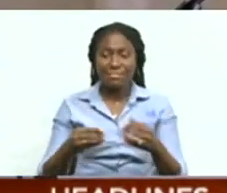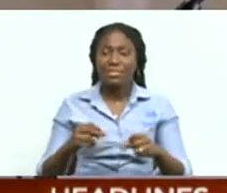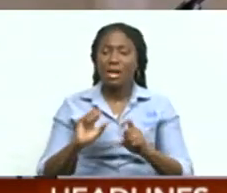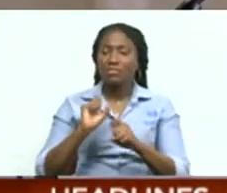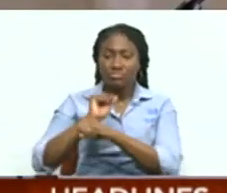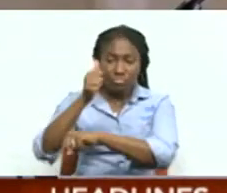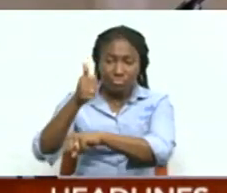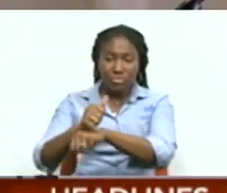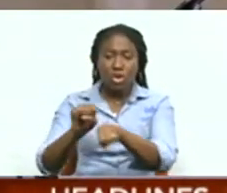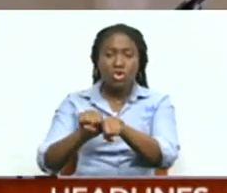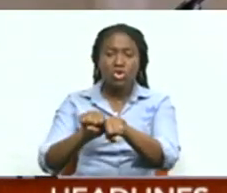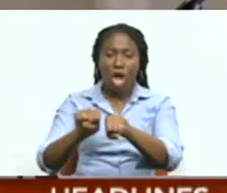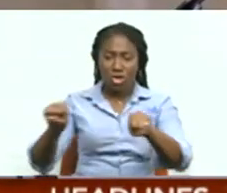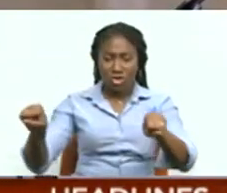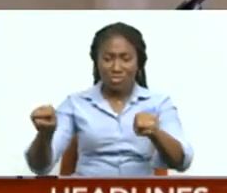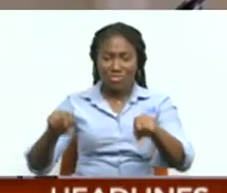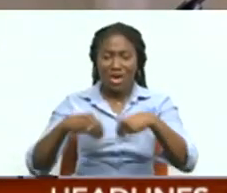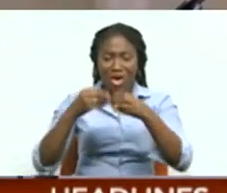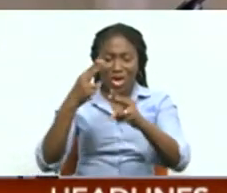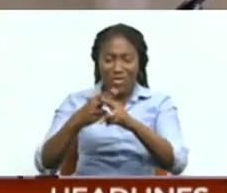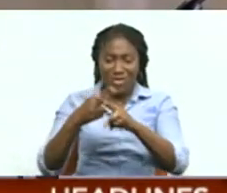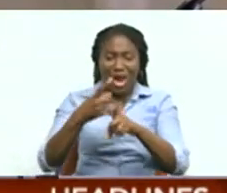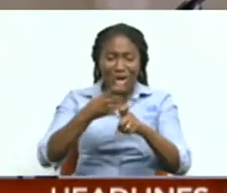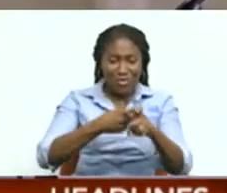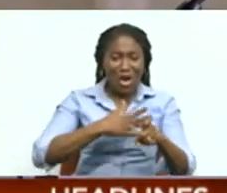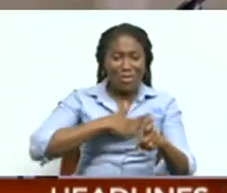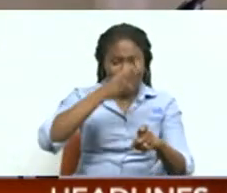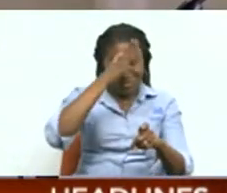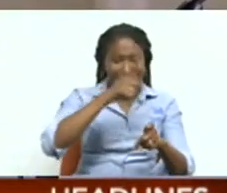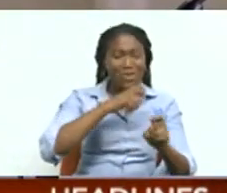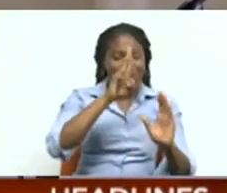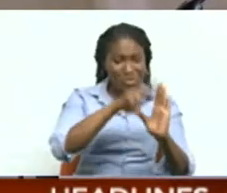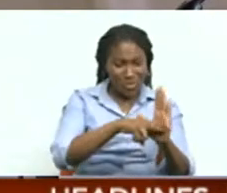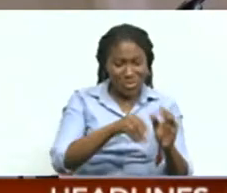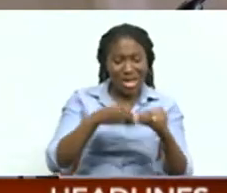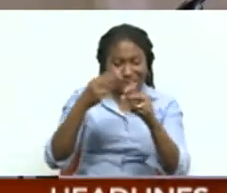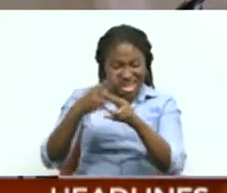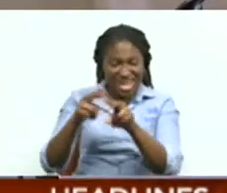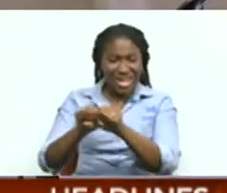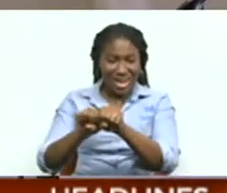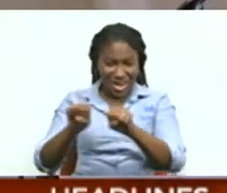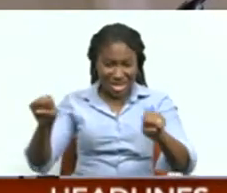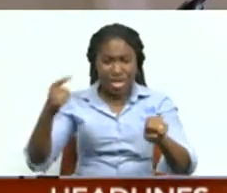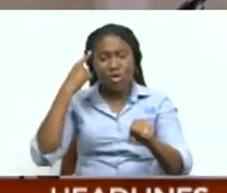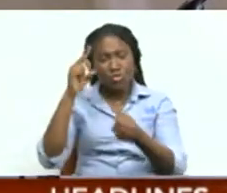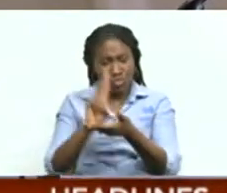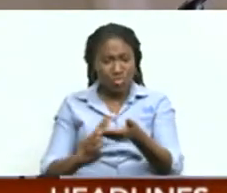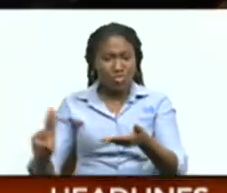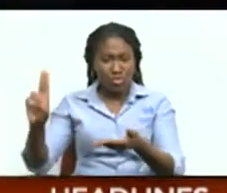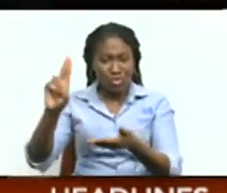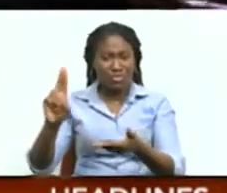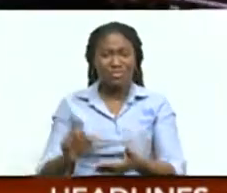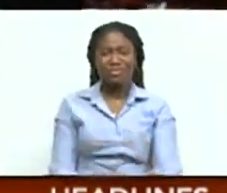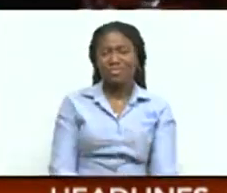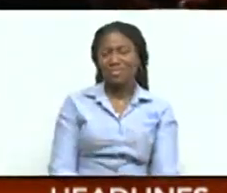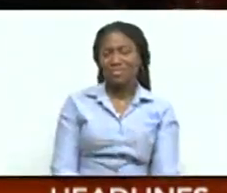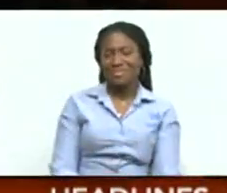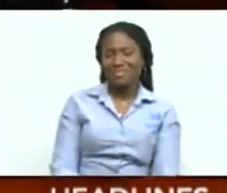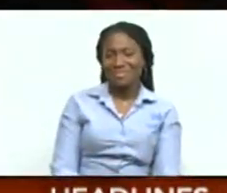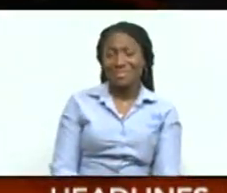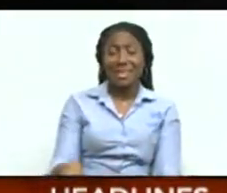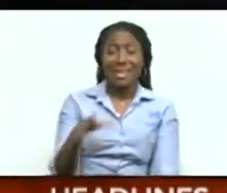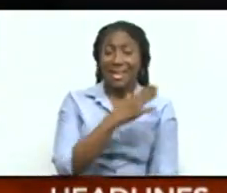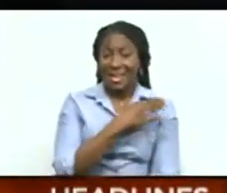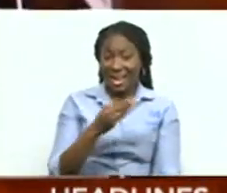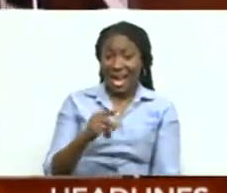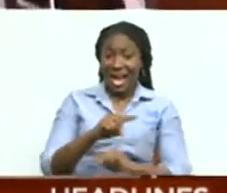leadership, diplomacy, and/or governance could be established at one of our tertiary-level institutions. And as Reggie Dumas was